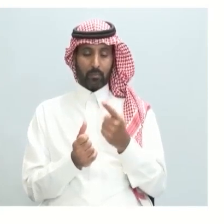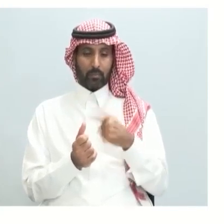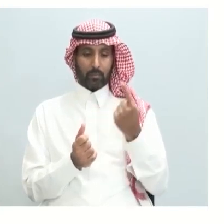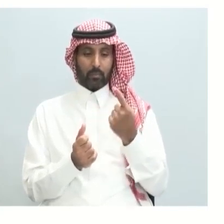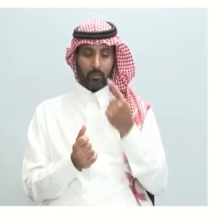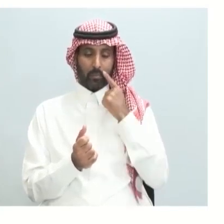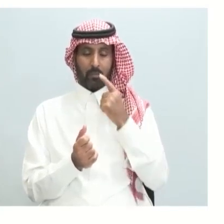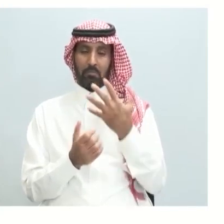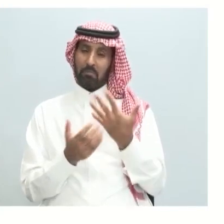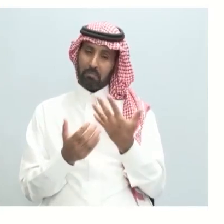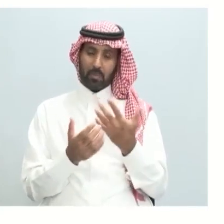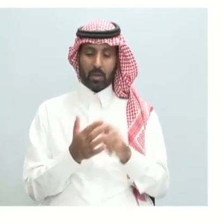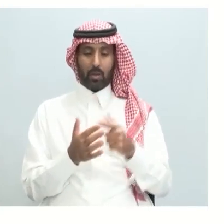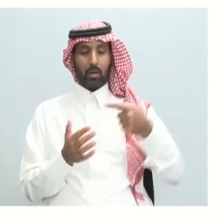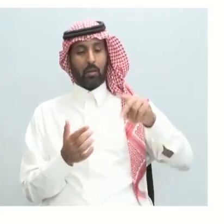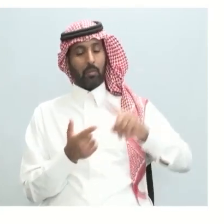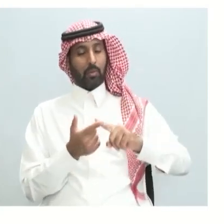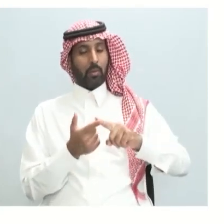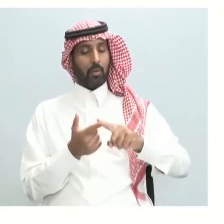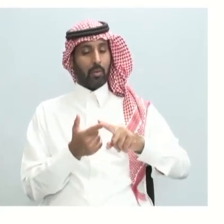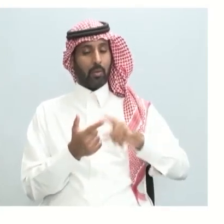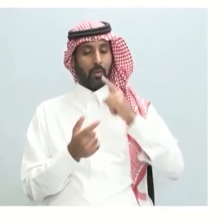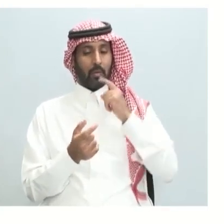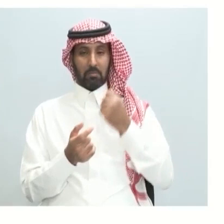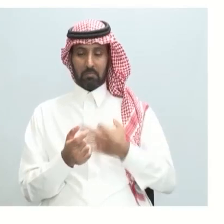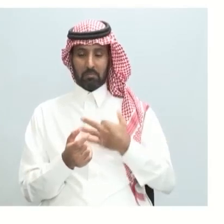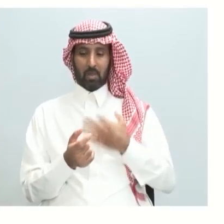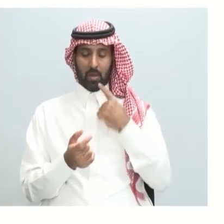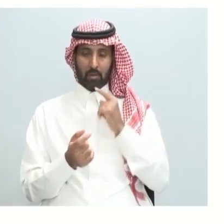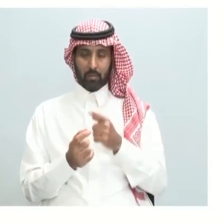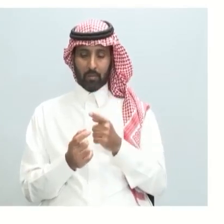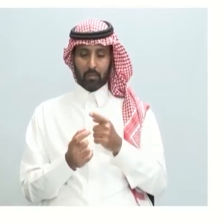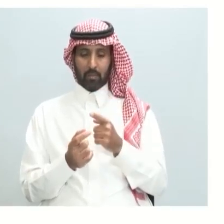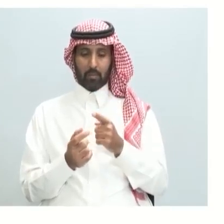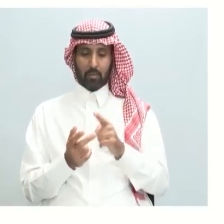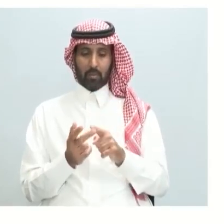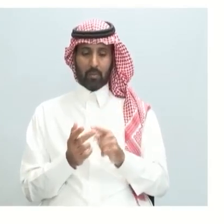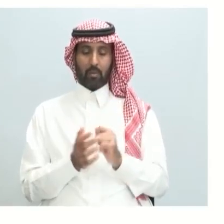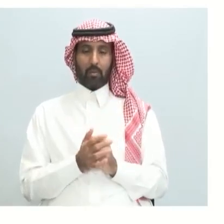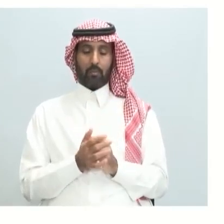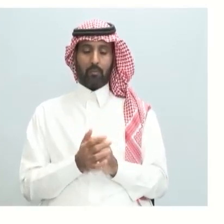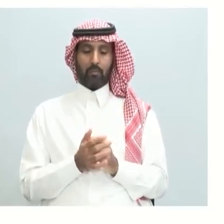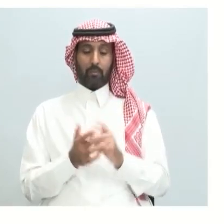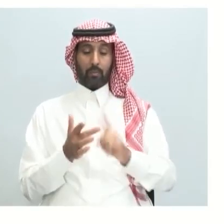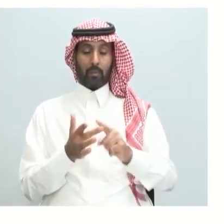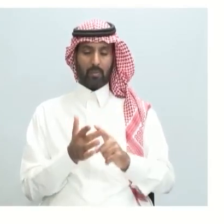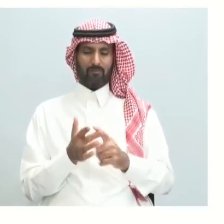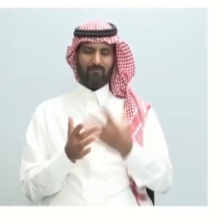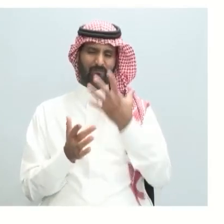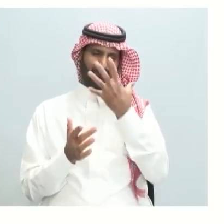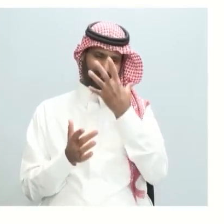one, possibility. Number two, faithfulness and devotion. Faithfulness and devotion. Number